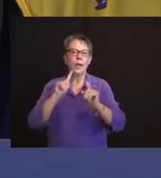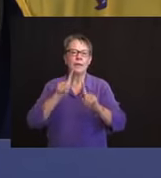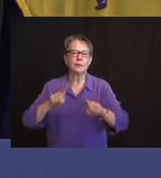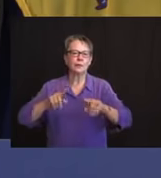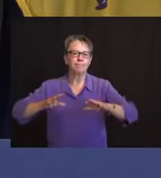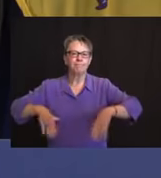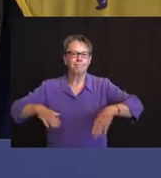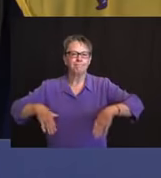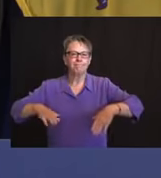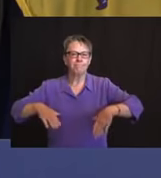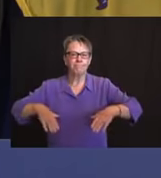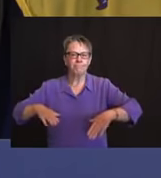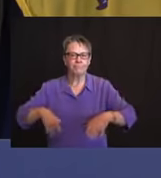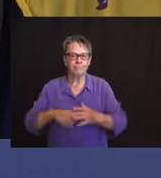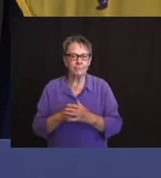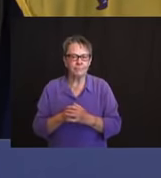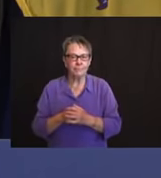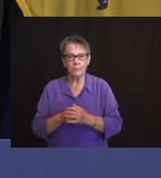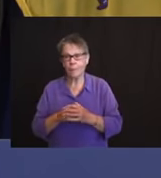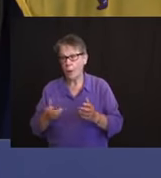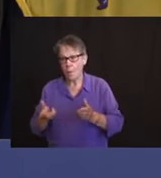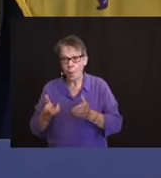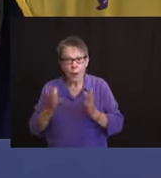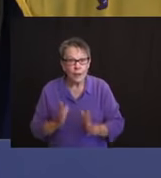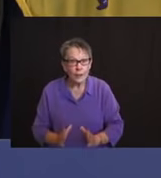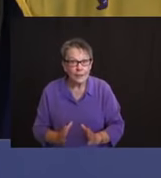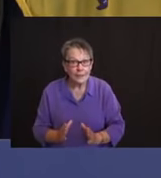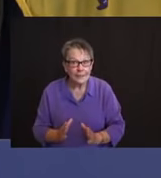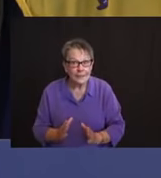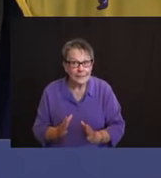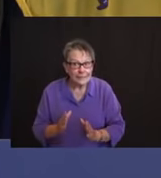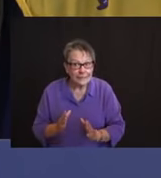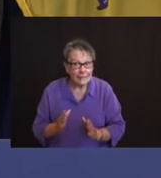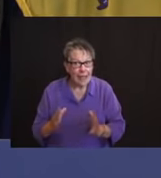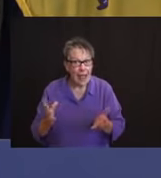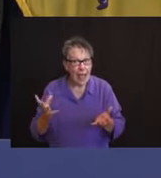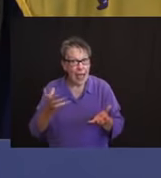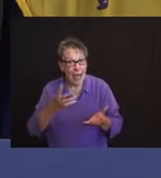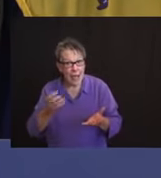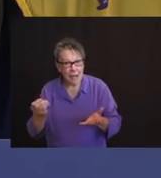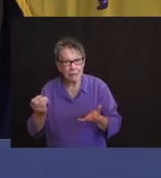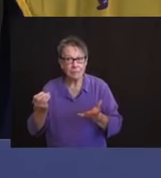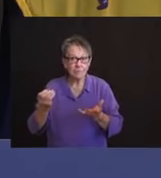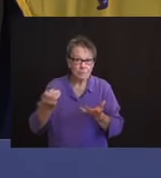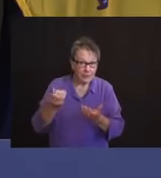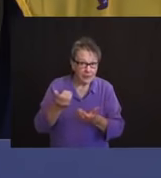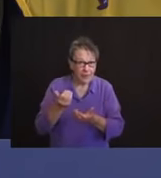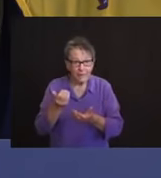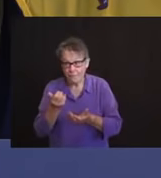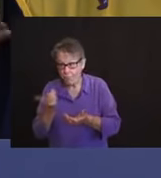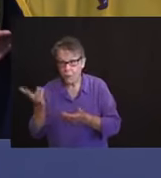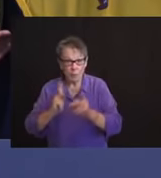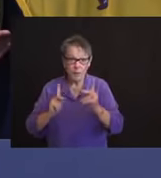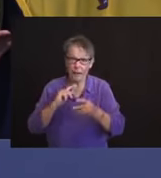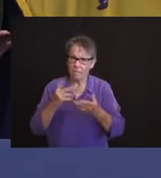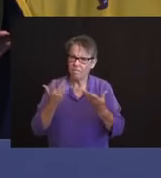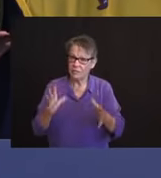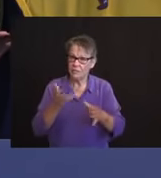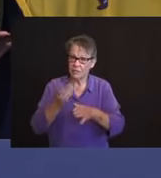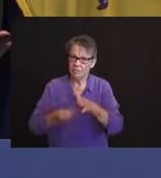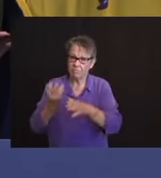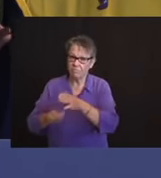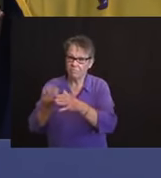out there, including a couple we have eulogized over the past 3 months, nothing new to report, but thank you. Mike, Terry, you have any